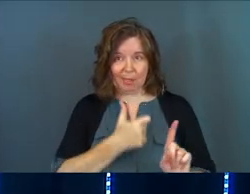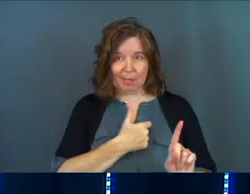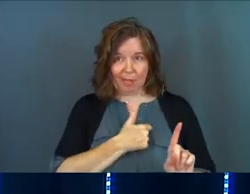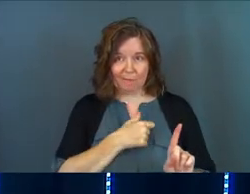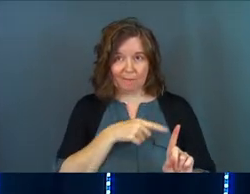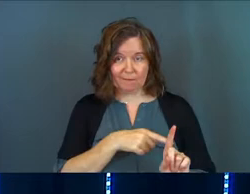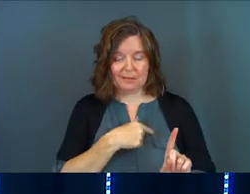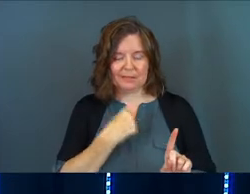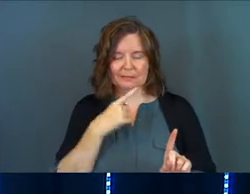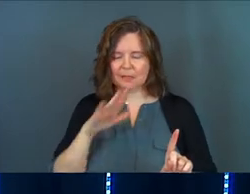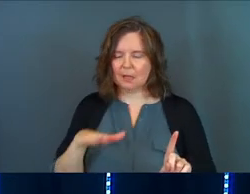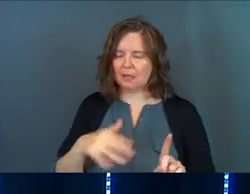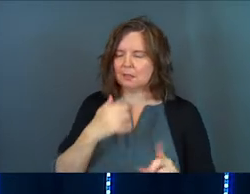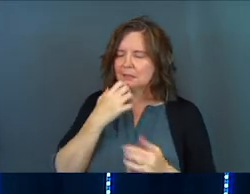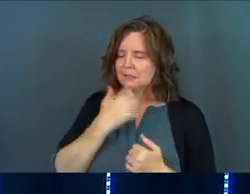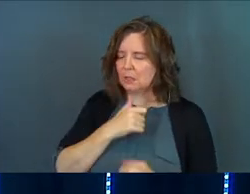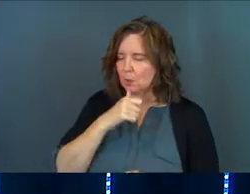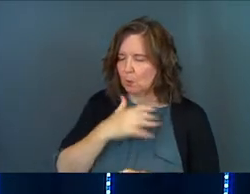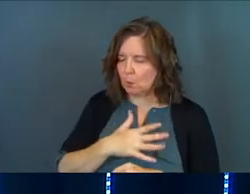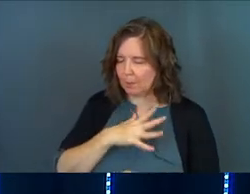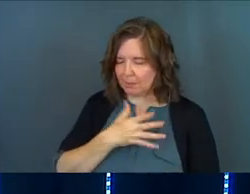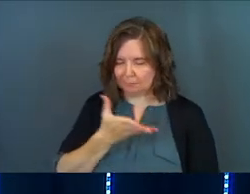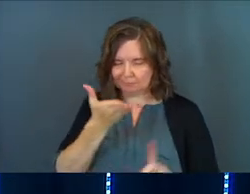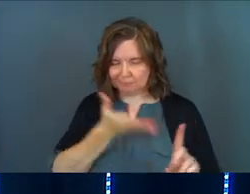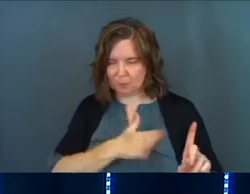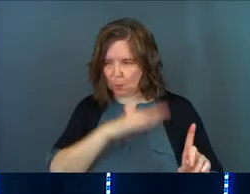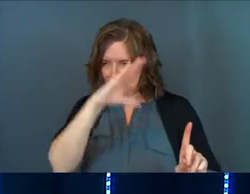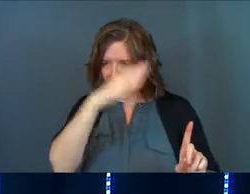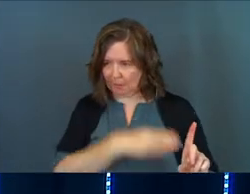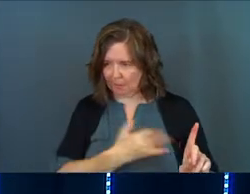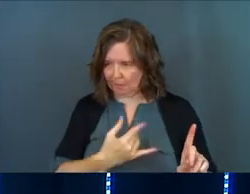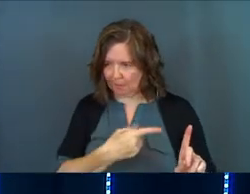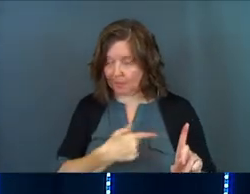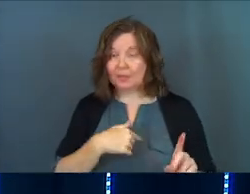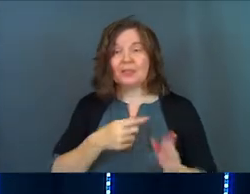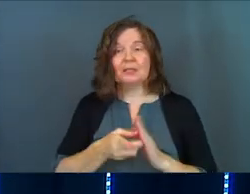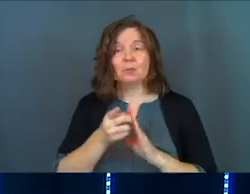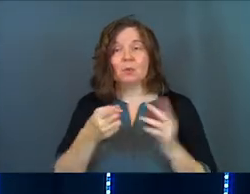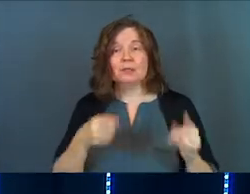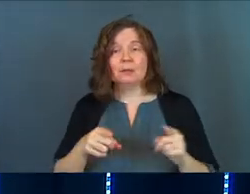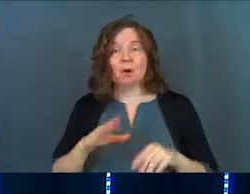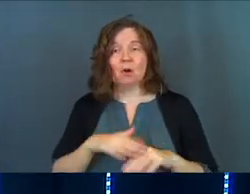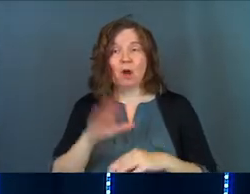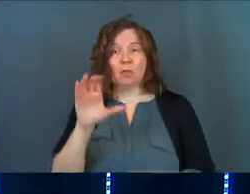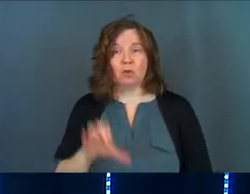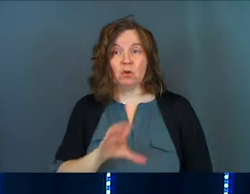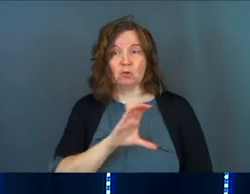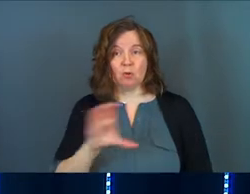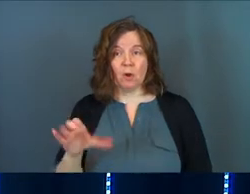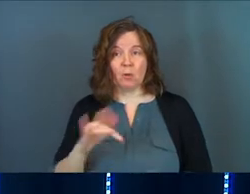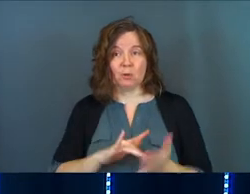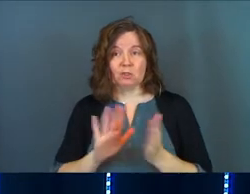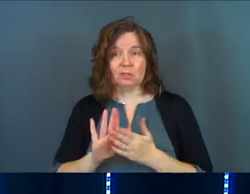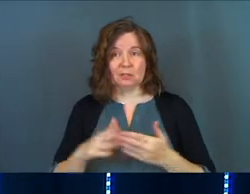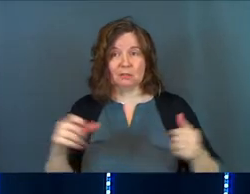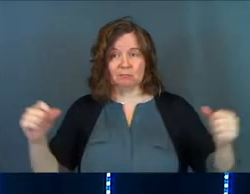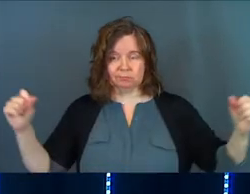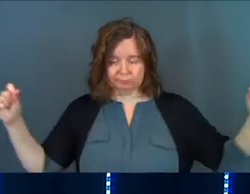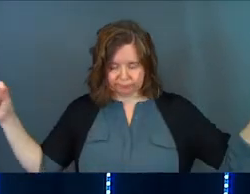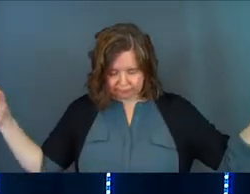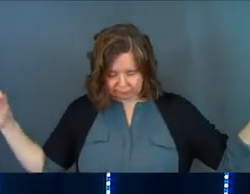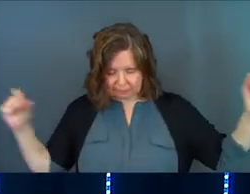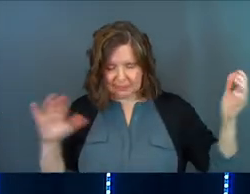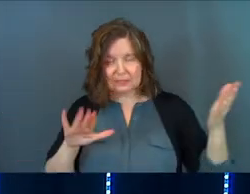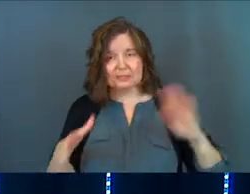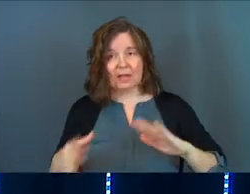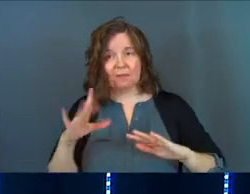loved, he said to her, "Dear woman, here is your son." This is a moment that takes place on the cross while Jesus is dying on the